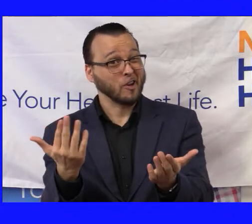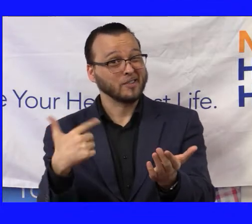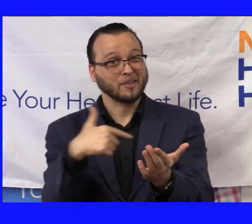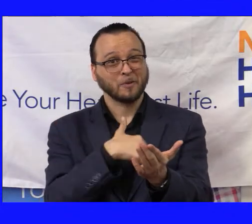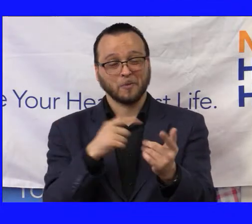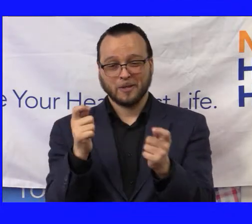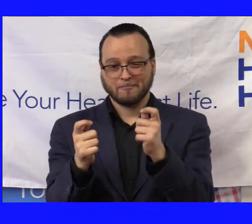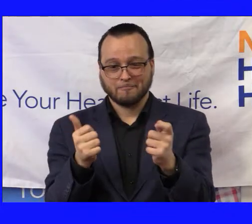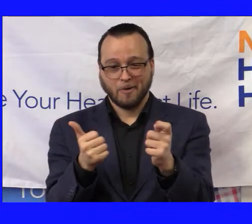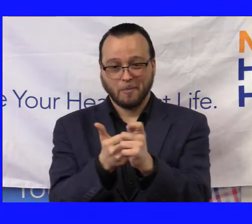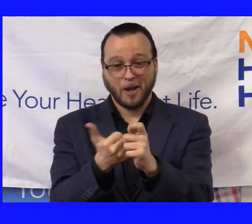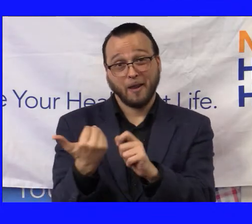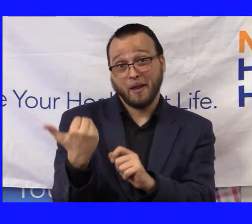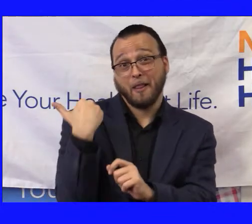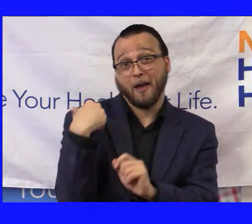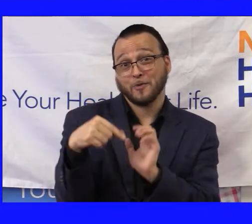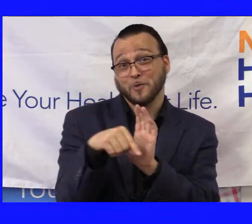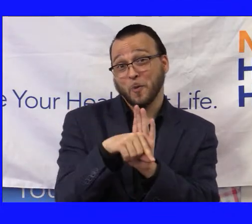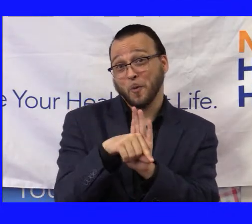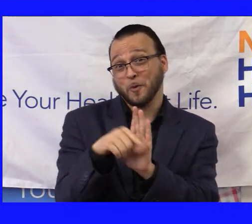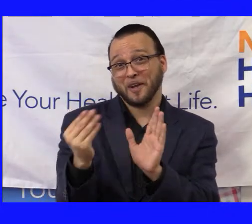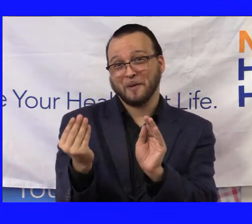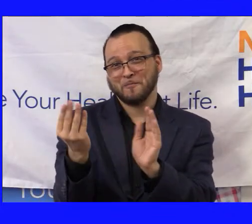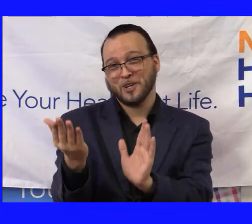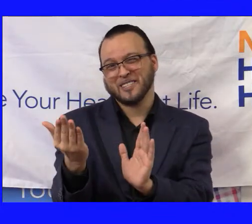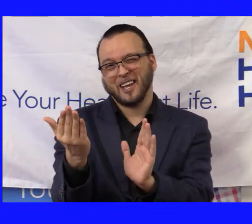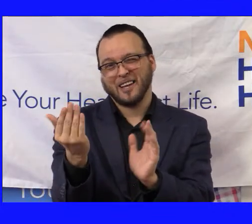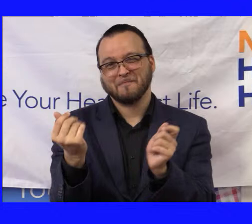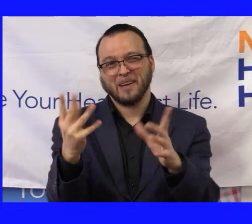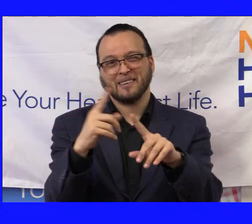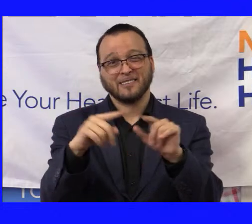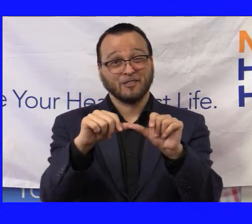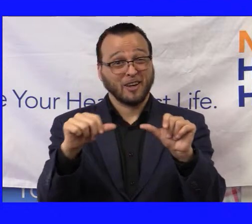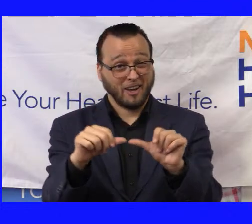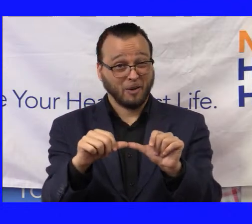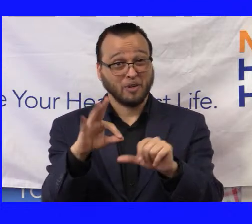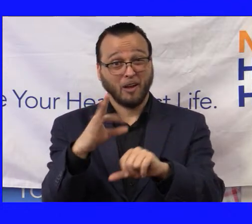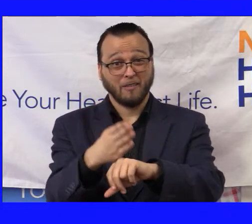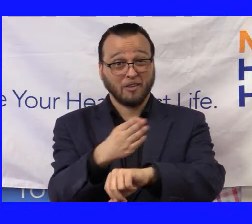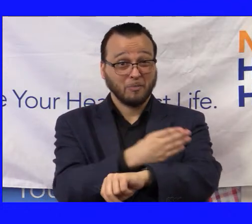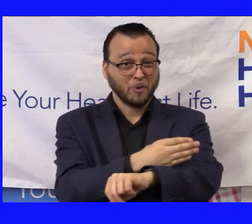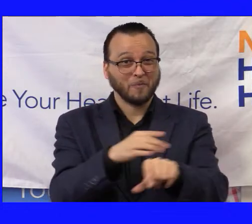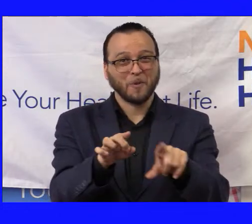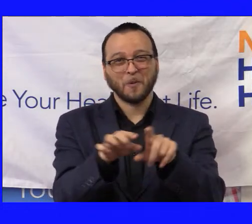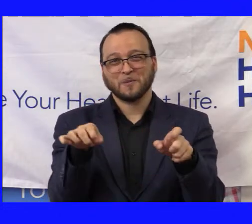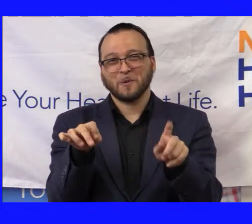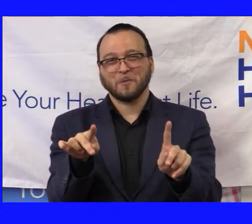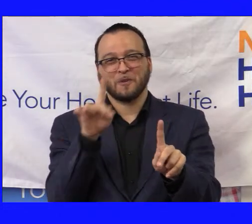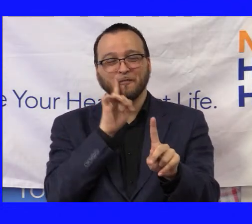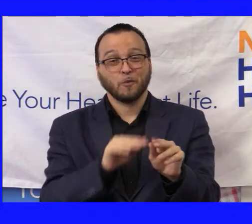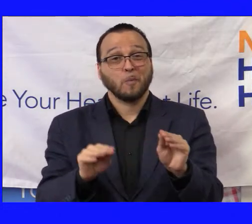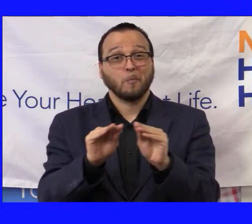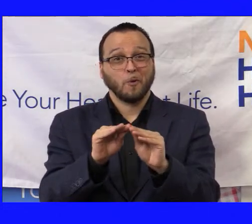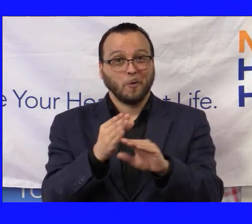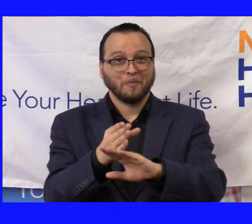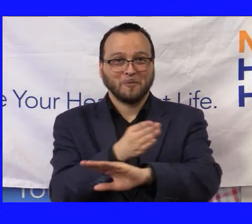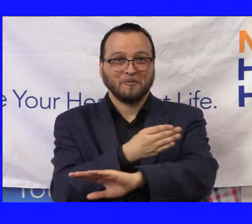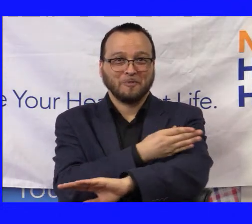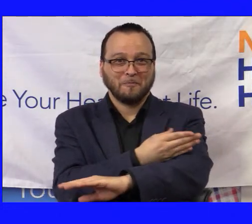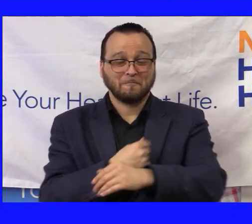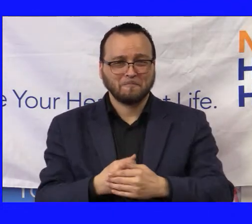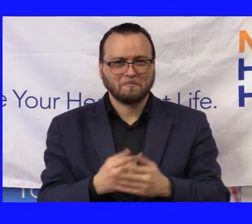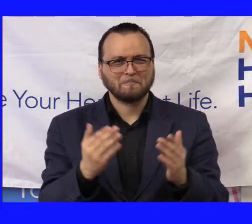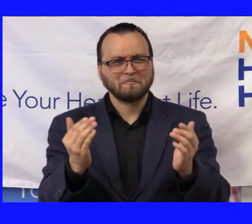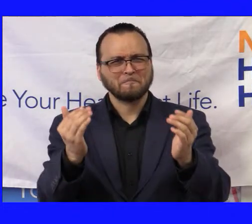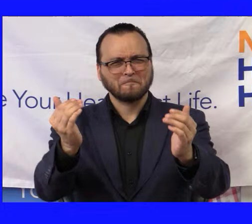with at the last quarter, and present a number of areas of both improvement and opportunity for further improvement. And